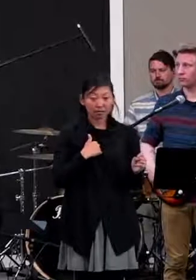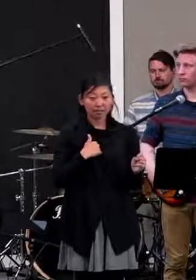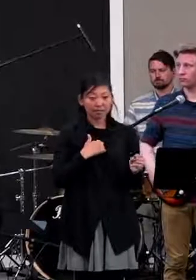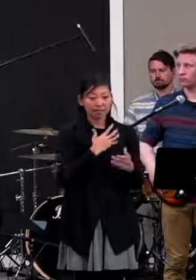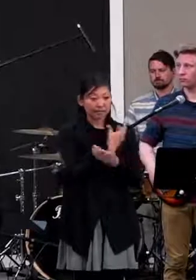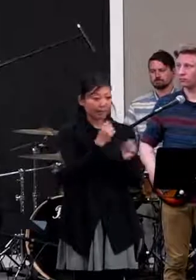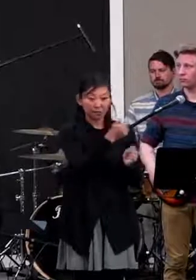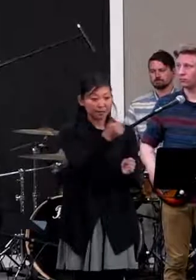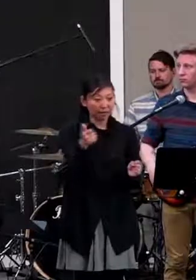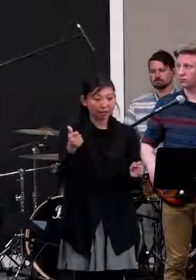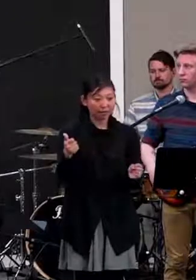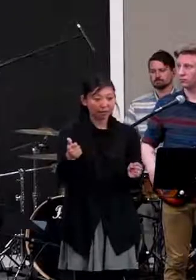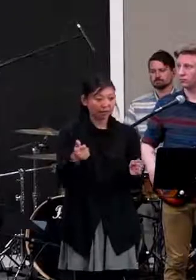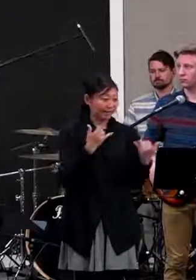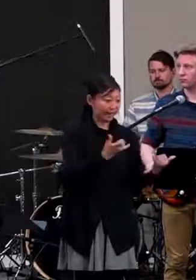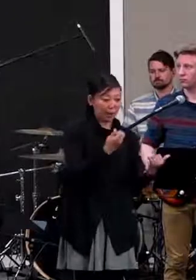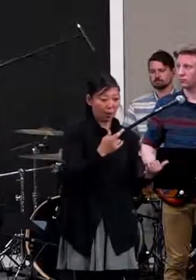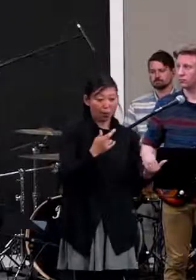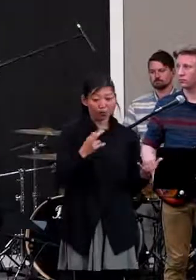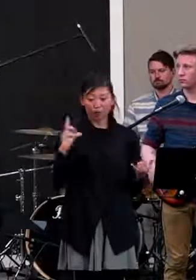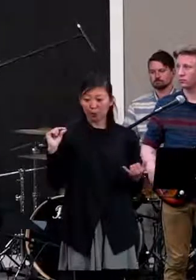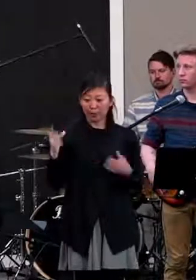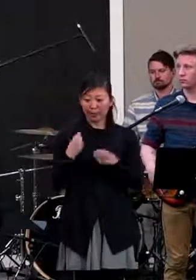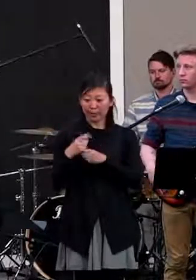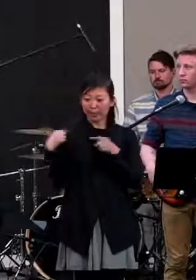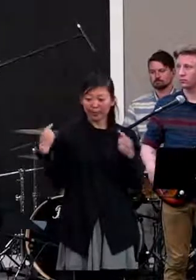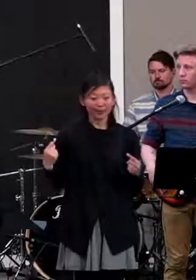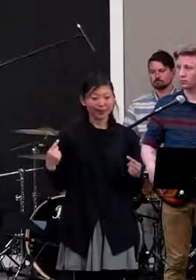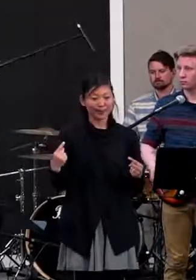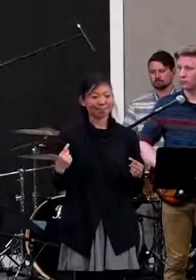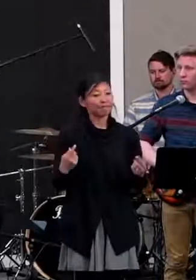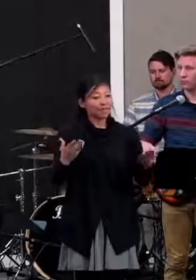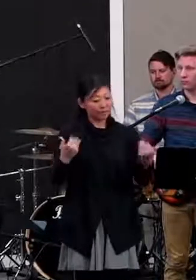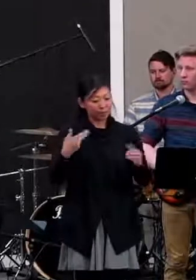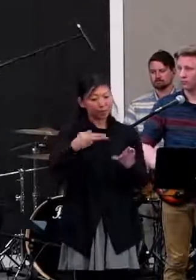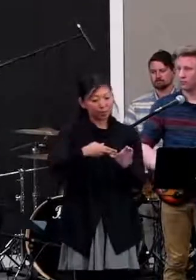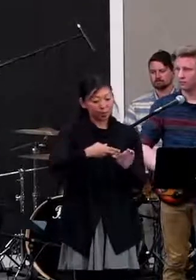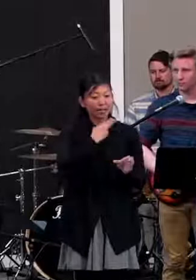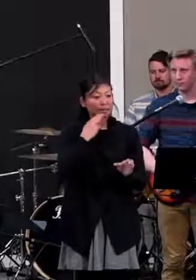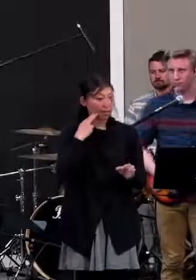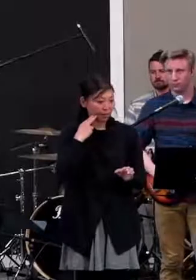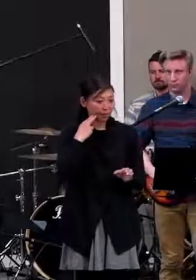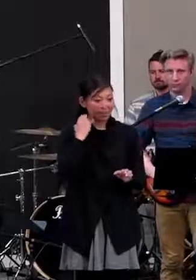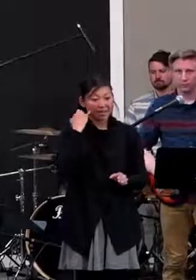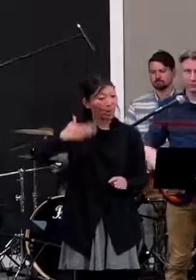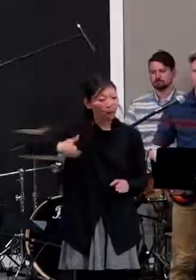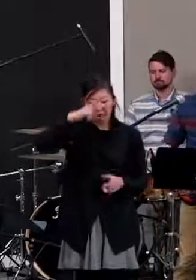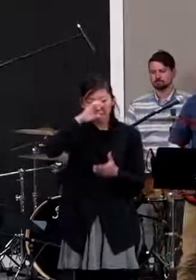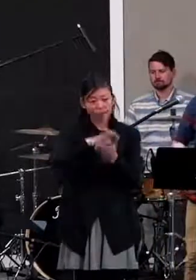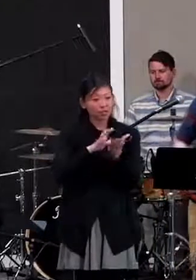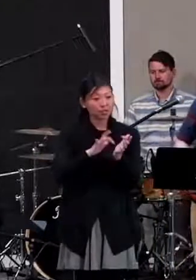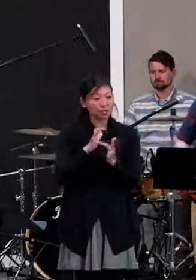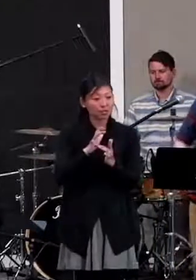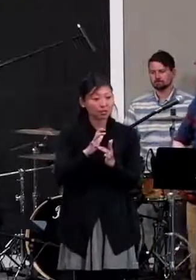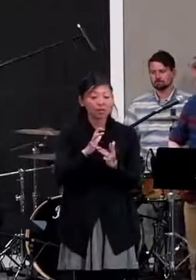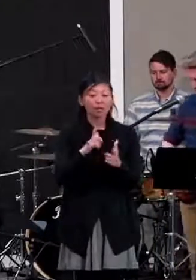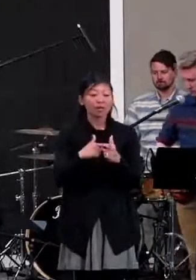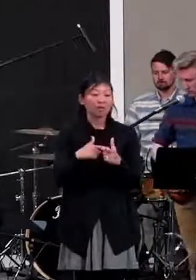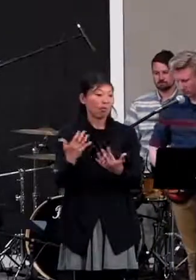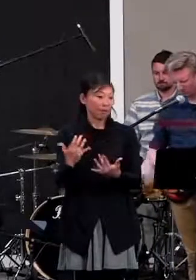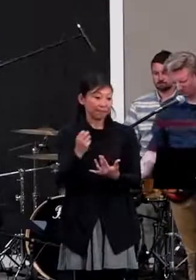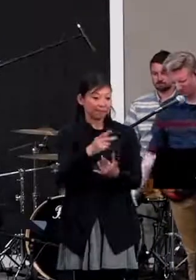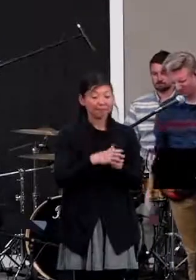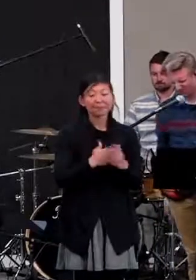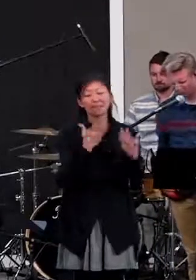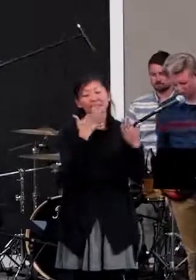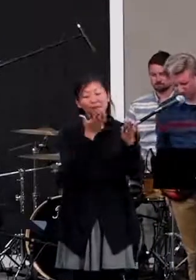for 20 years or today, you are welcome to remember his body broken for you and his blood shed for you. Let's pray. God, thank you for